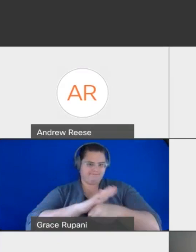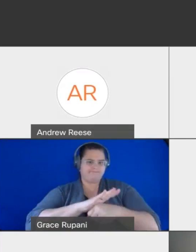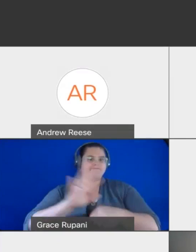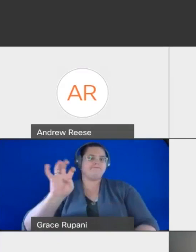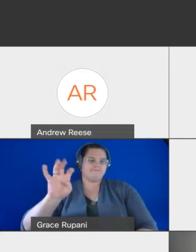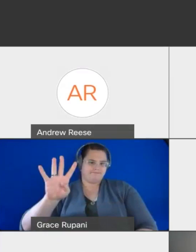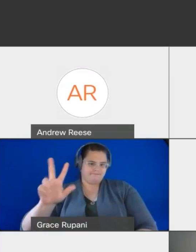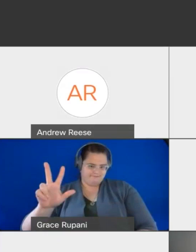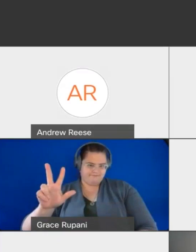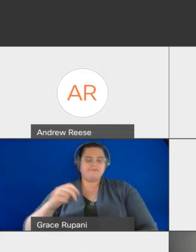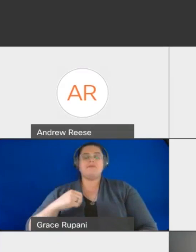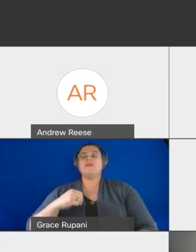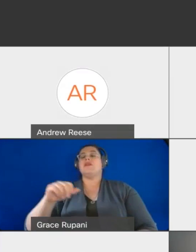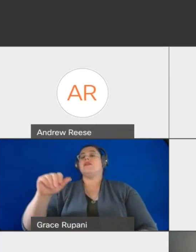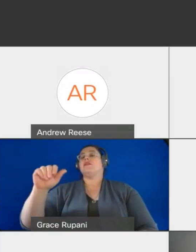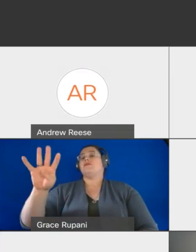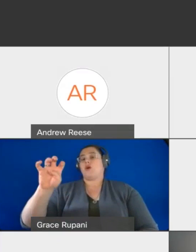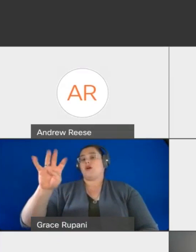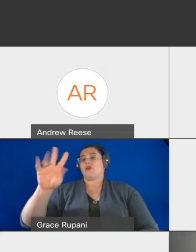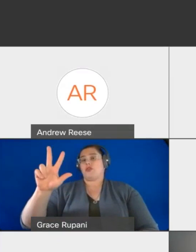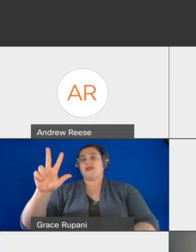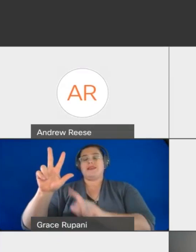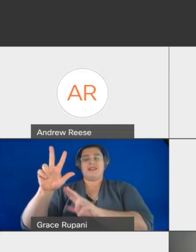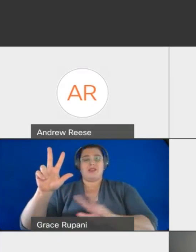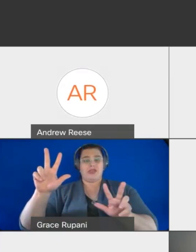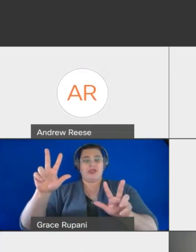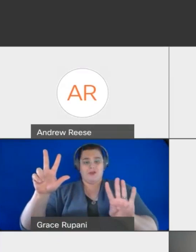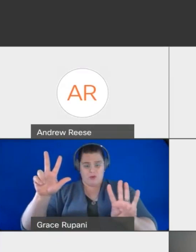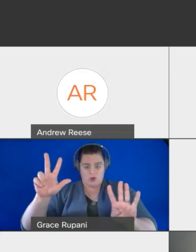34 of them who work at more than one agency.